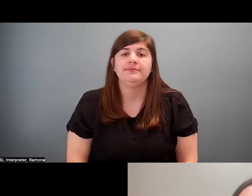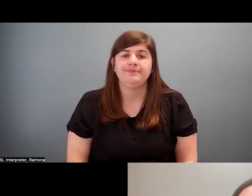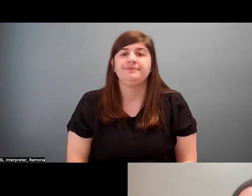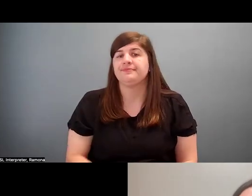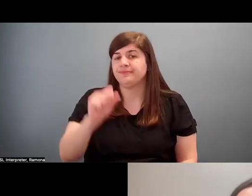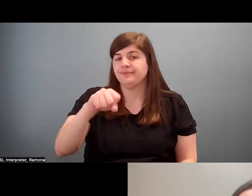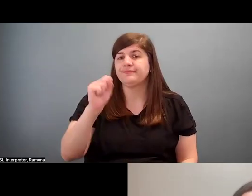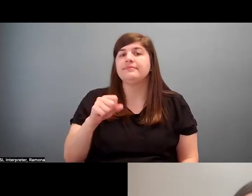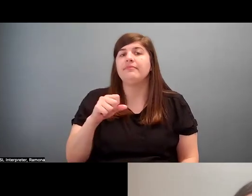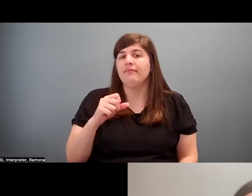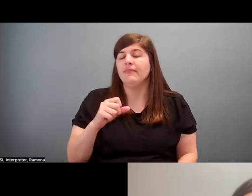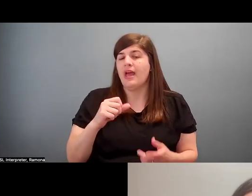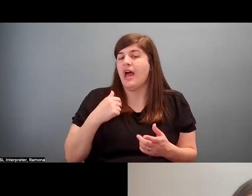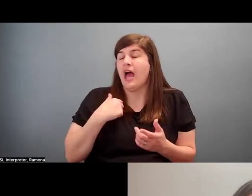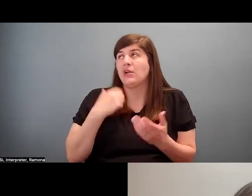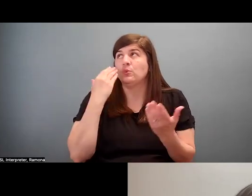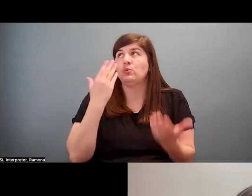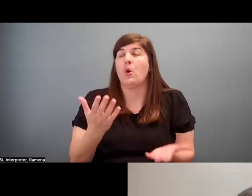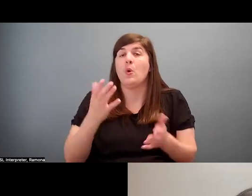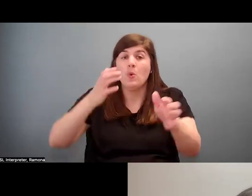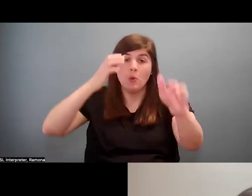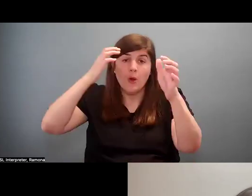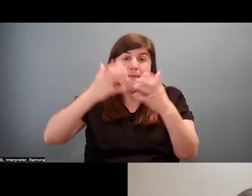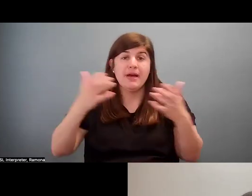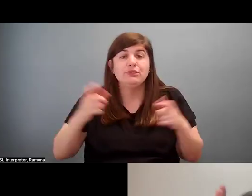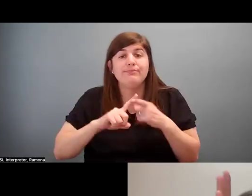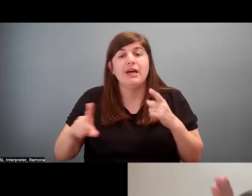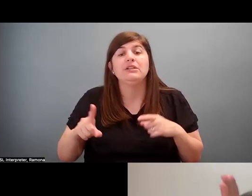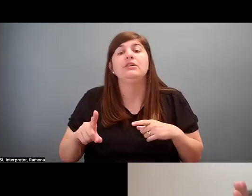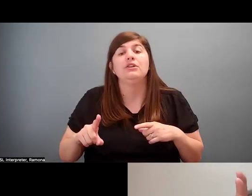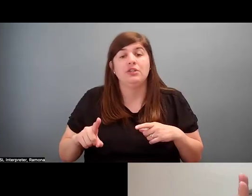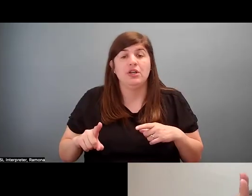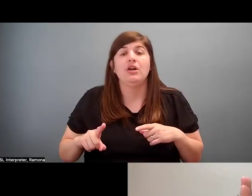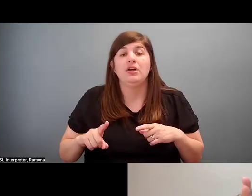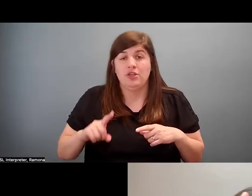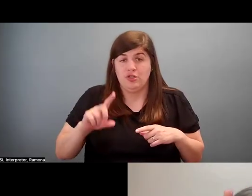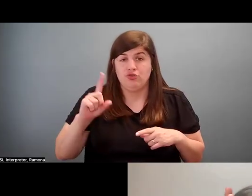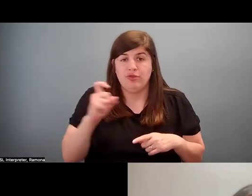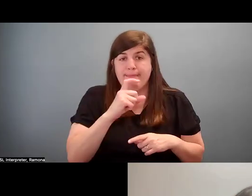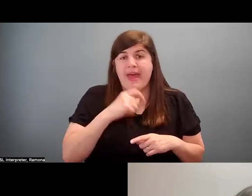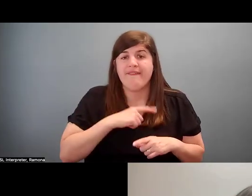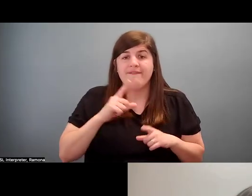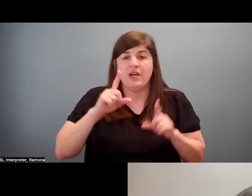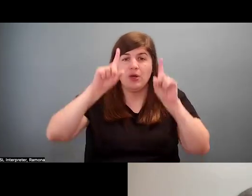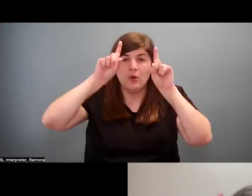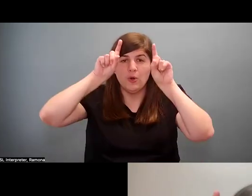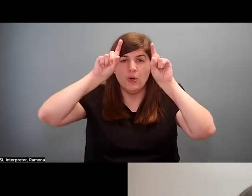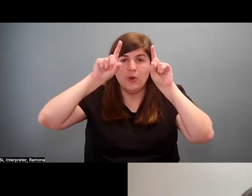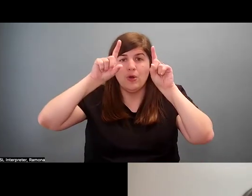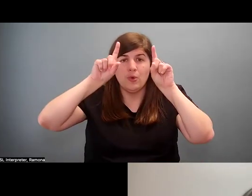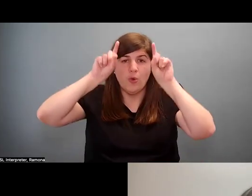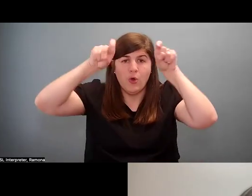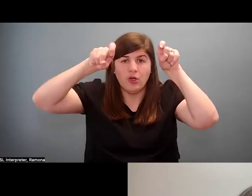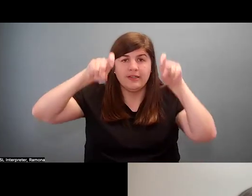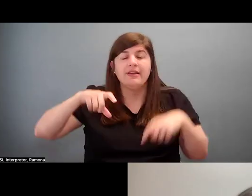yes, I don't know too much about it, but shrimp have like little hooks on sort of like a unicorn has its